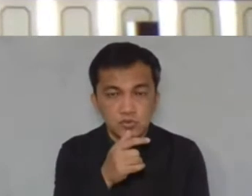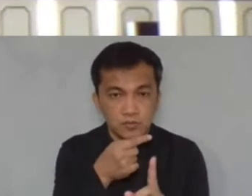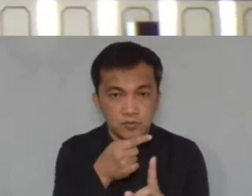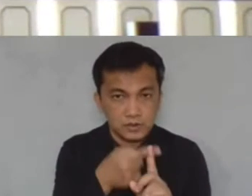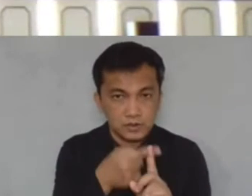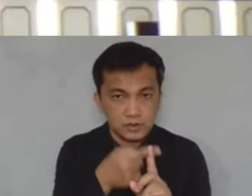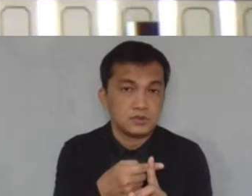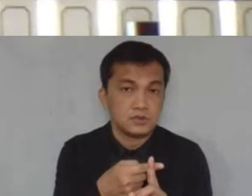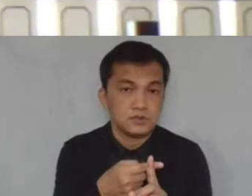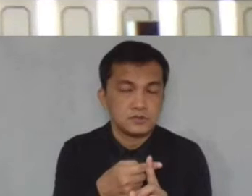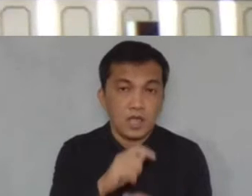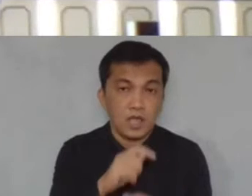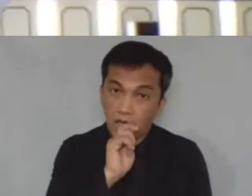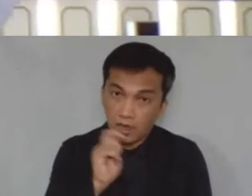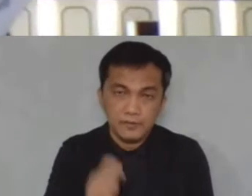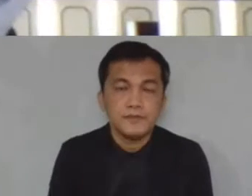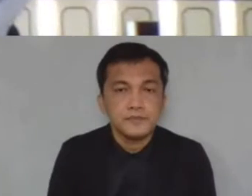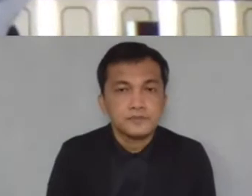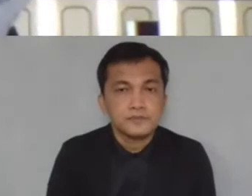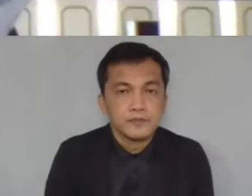sa swab.